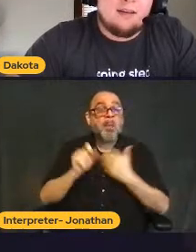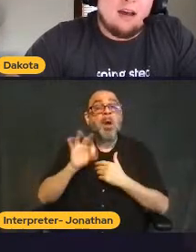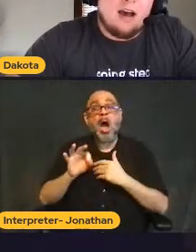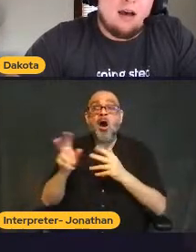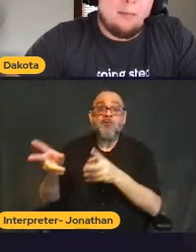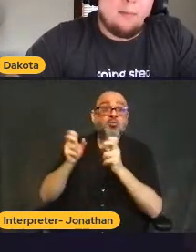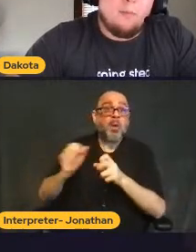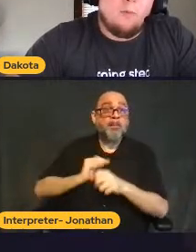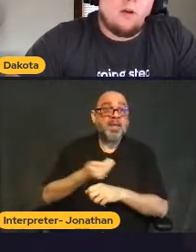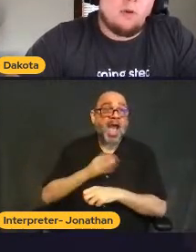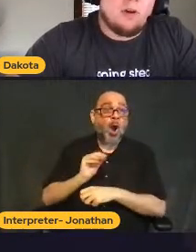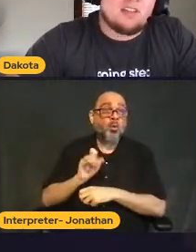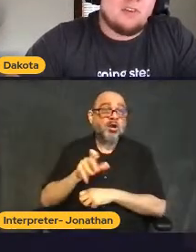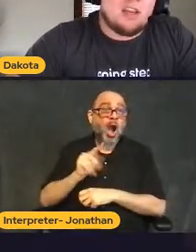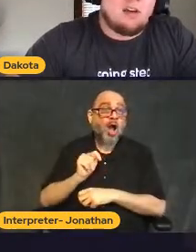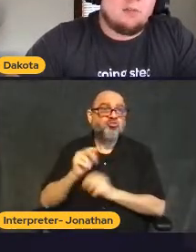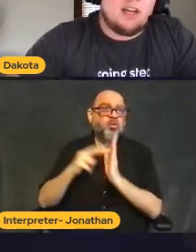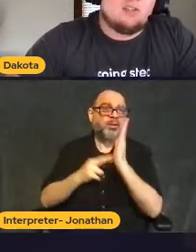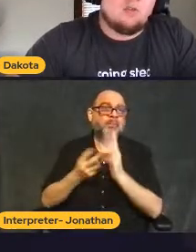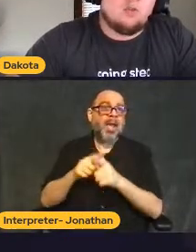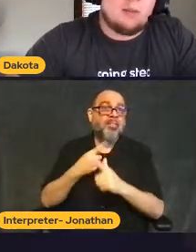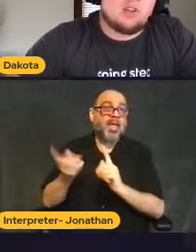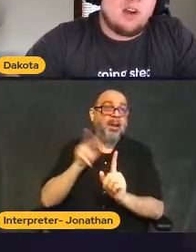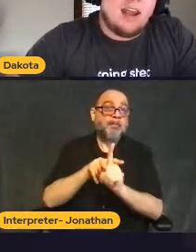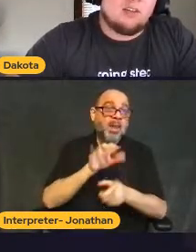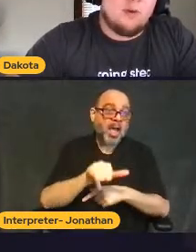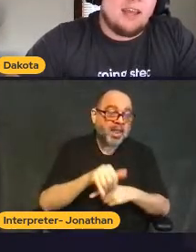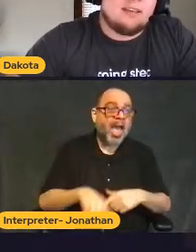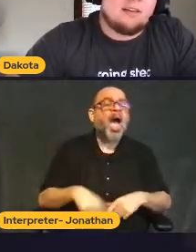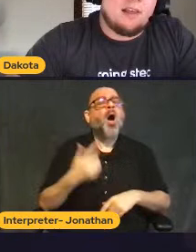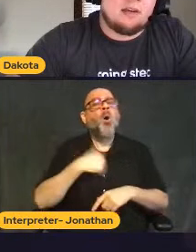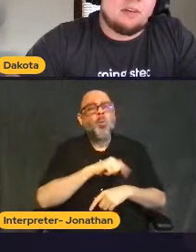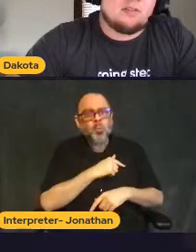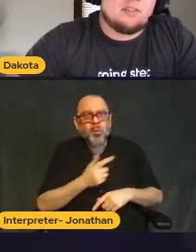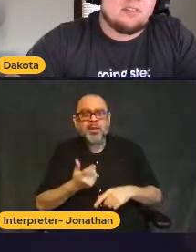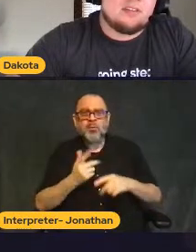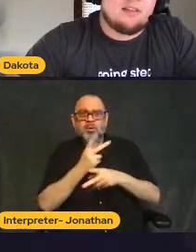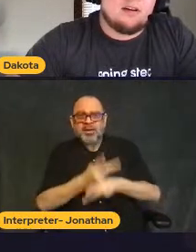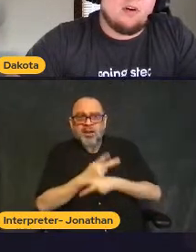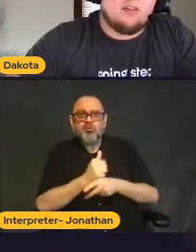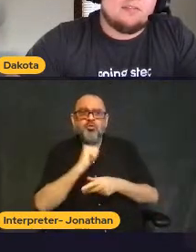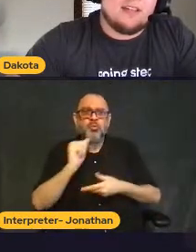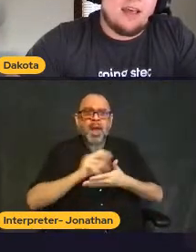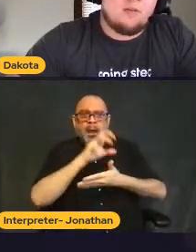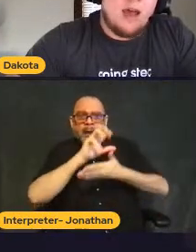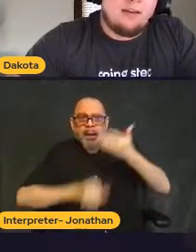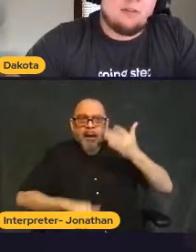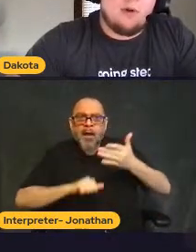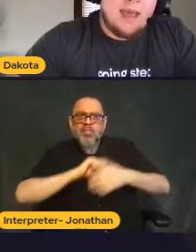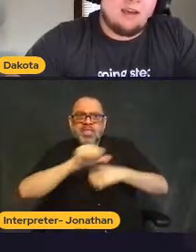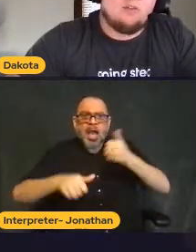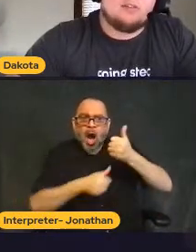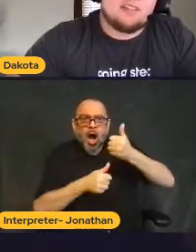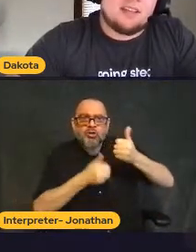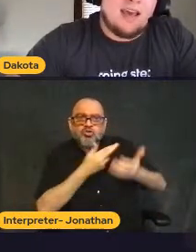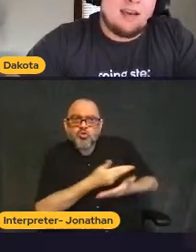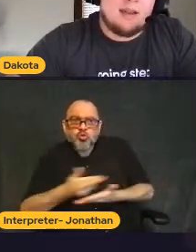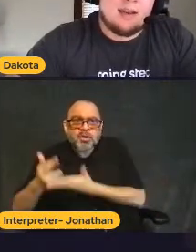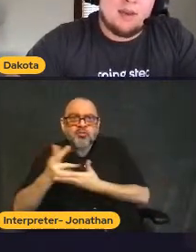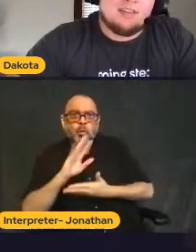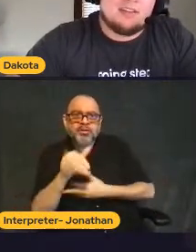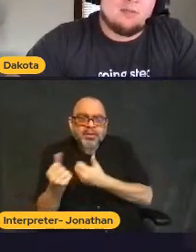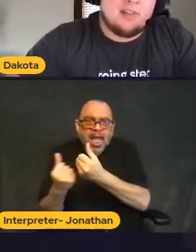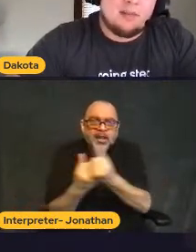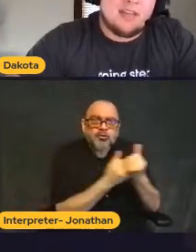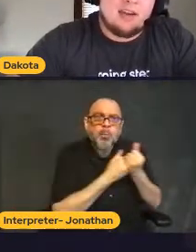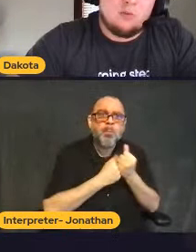it. We were also very careful not to abstract away the underlying resources that are involved in that WAF, the web ACL and things like that, and